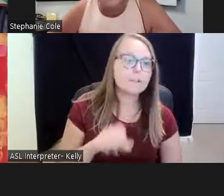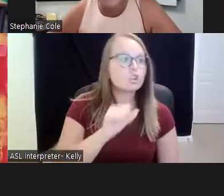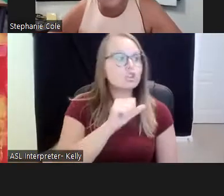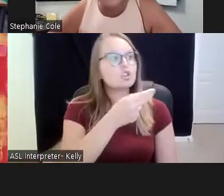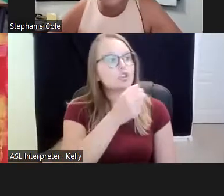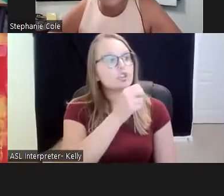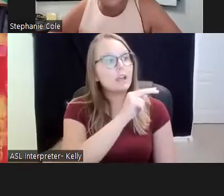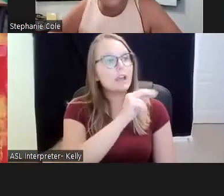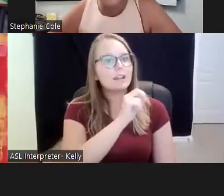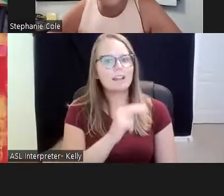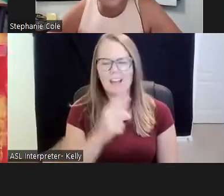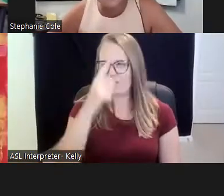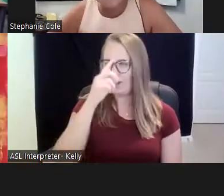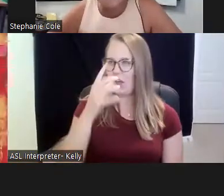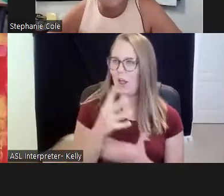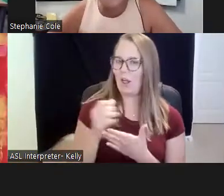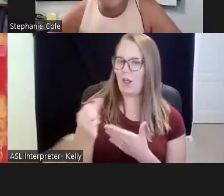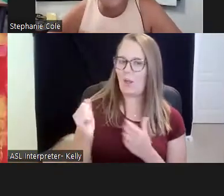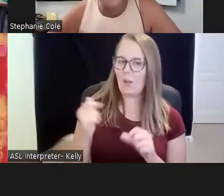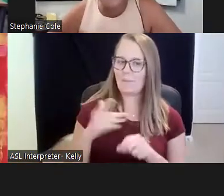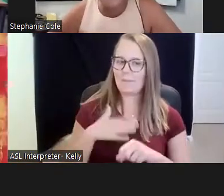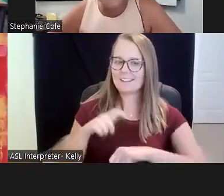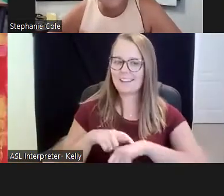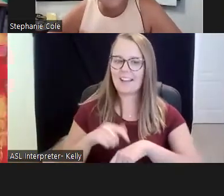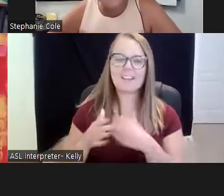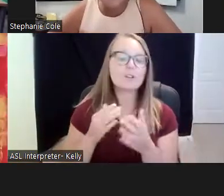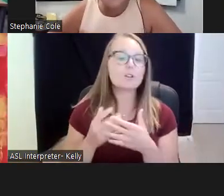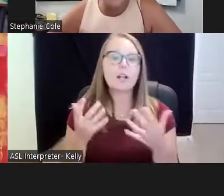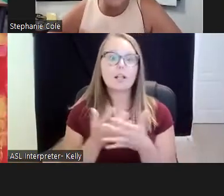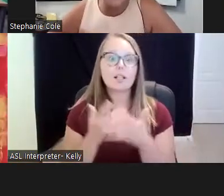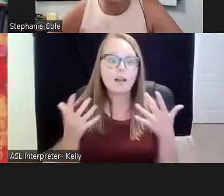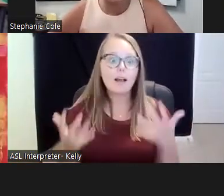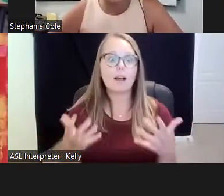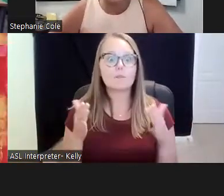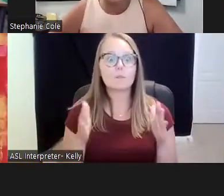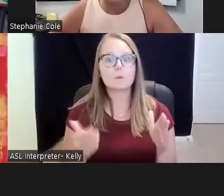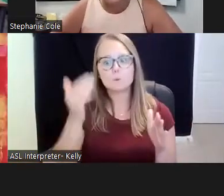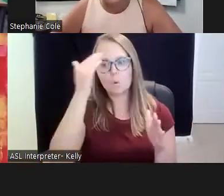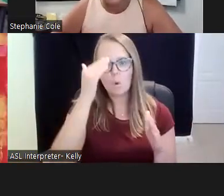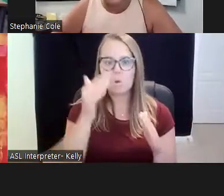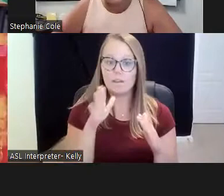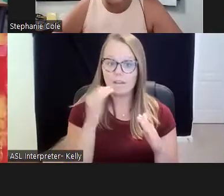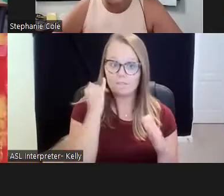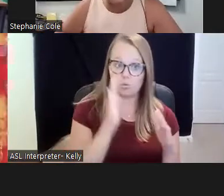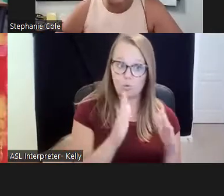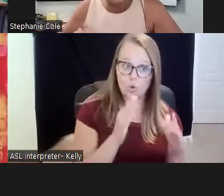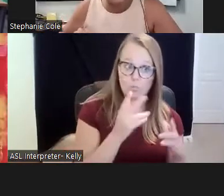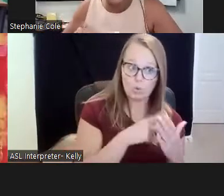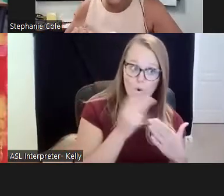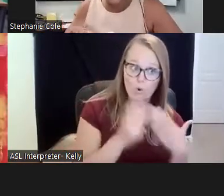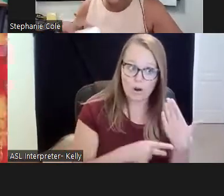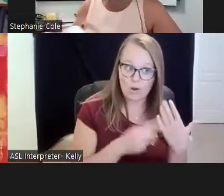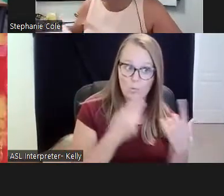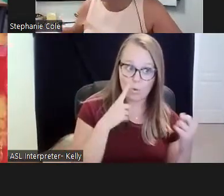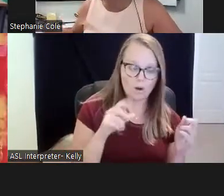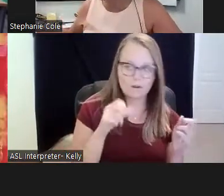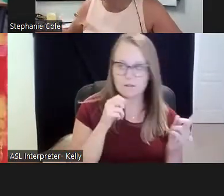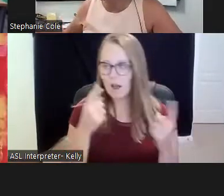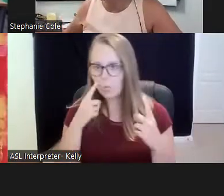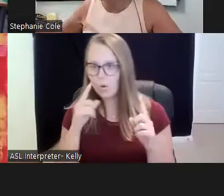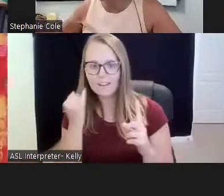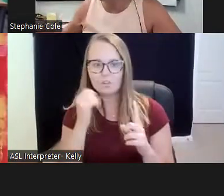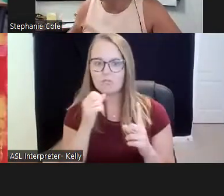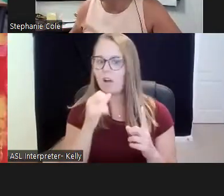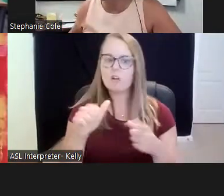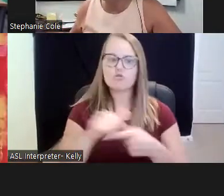I thought I used up all my time and then some. So there's lots of ways of knowing whether or not your program is working. And so if you're not a trained